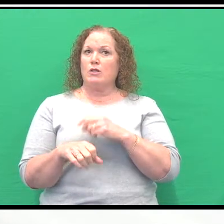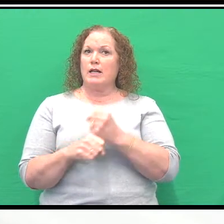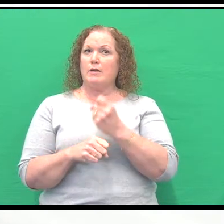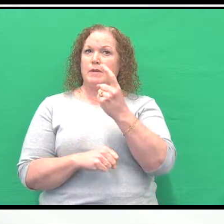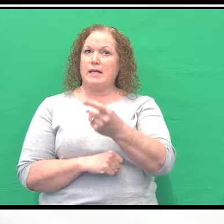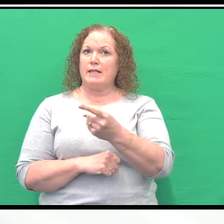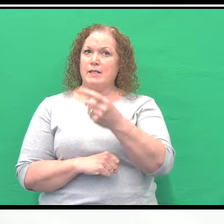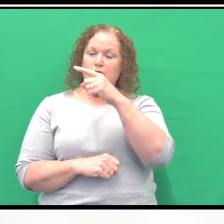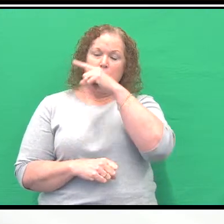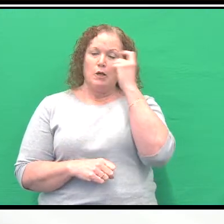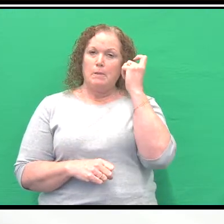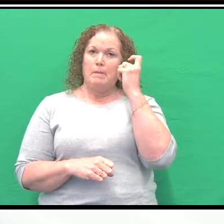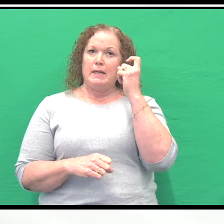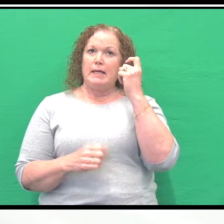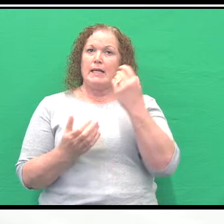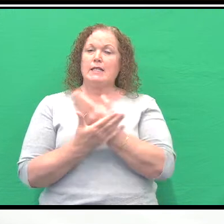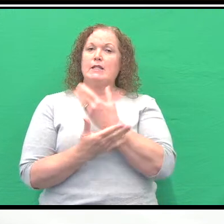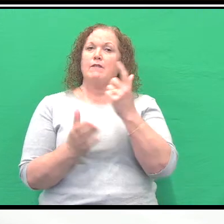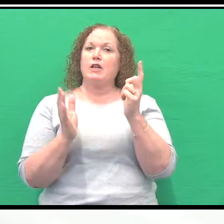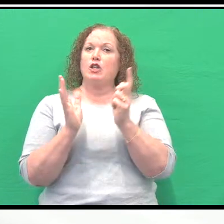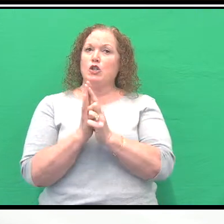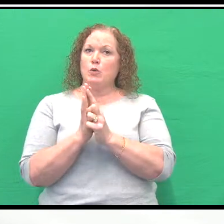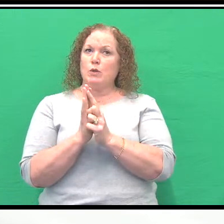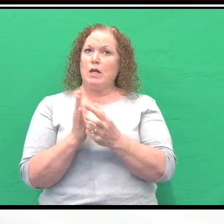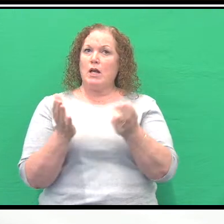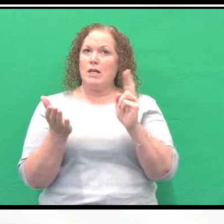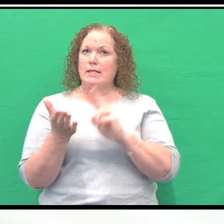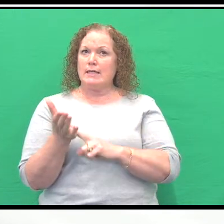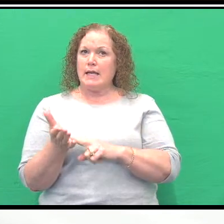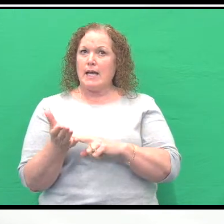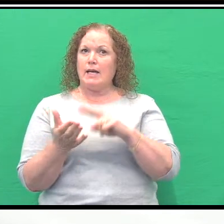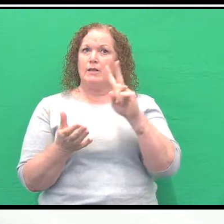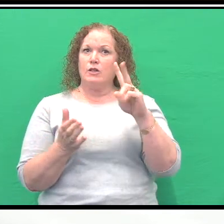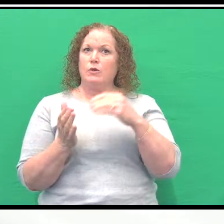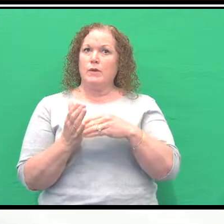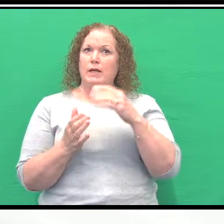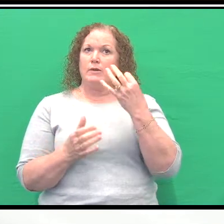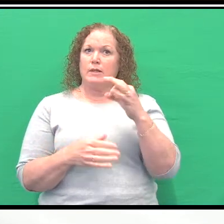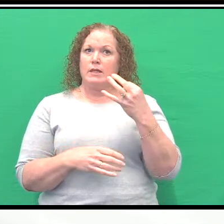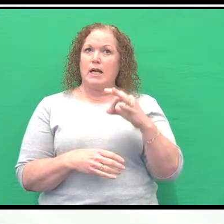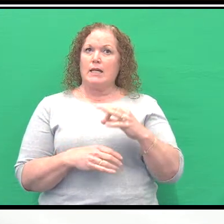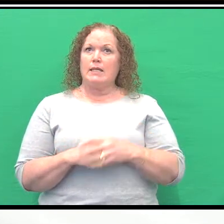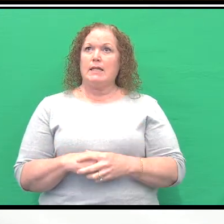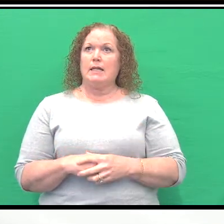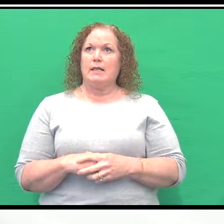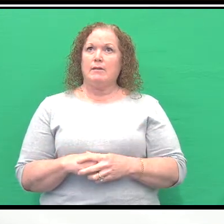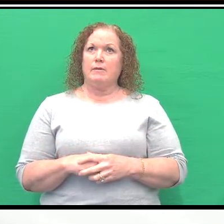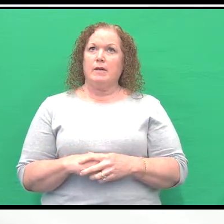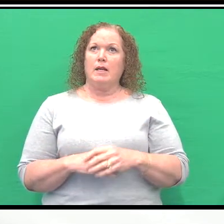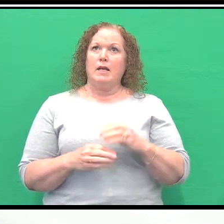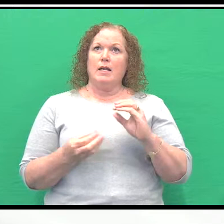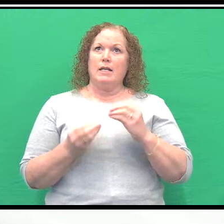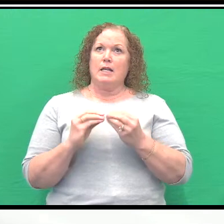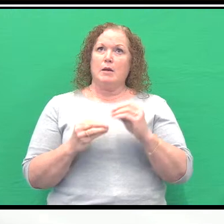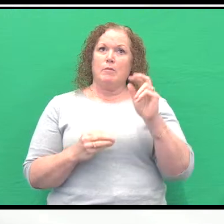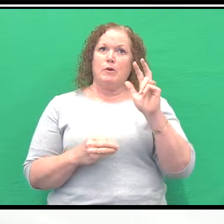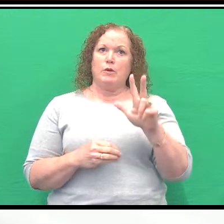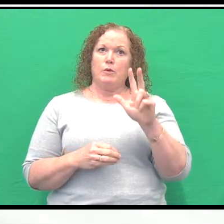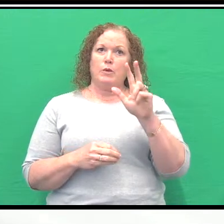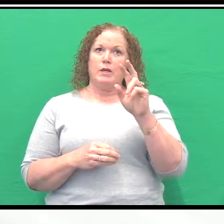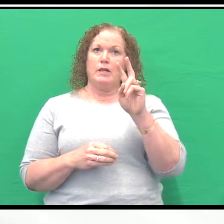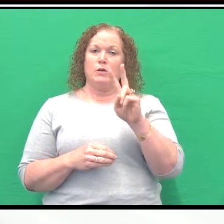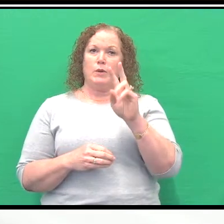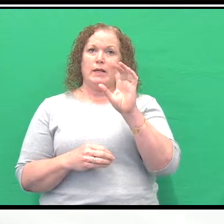Governor Newsom back in 2019 from Senate Bill 328. It's a bill